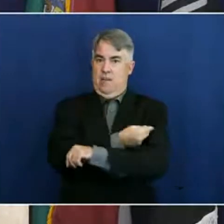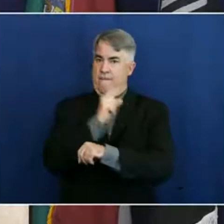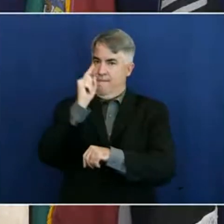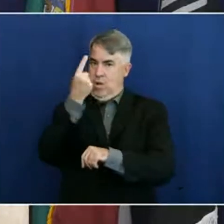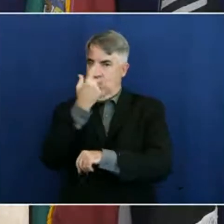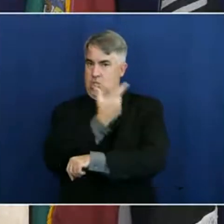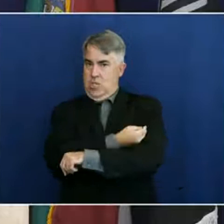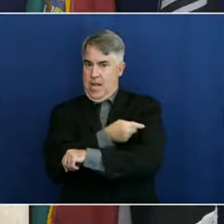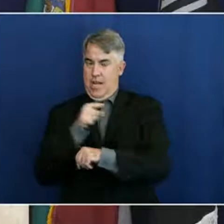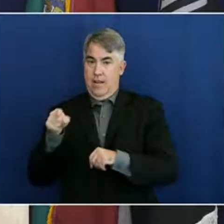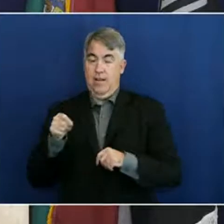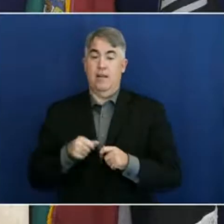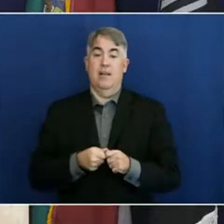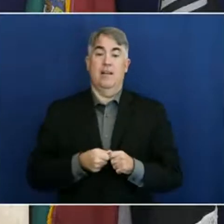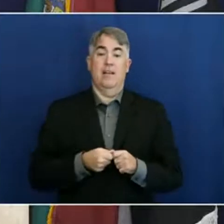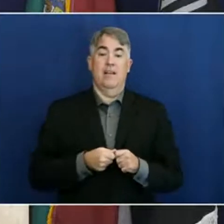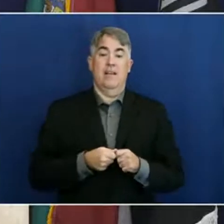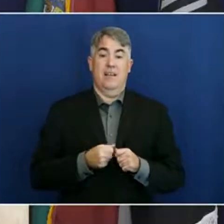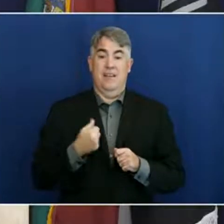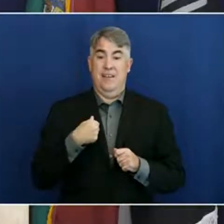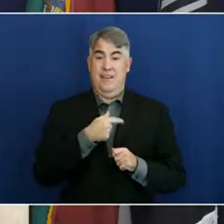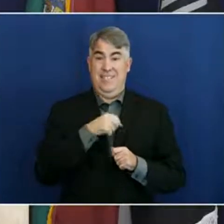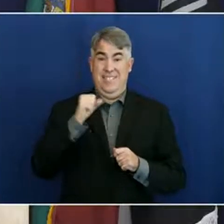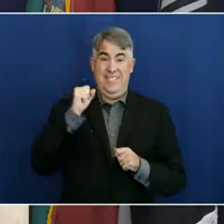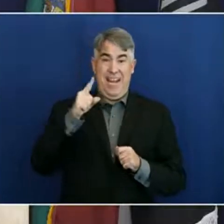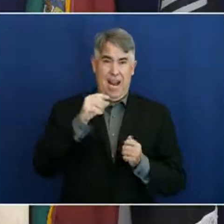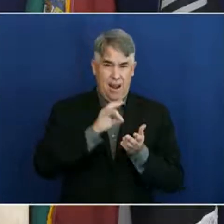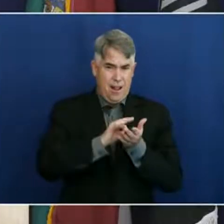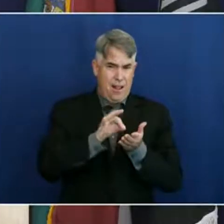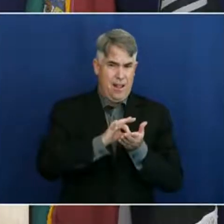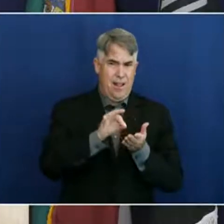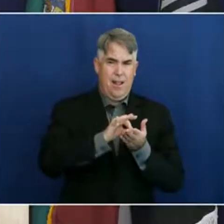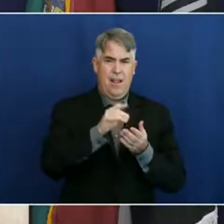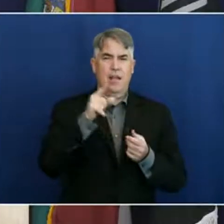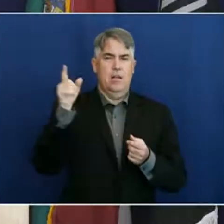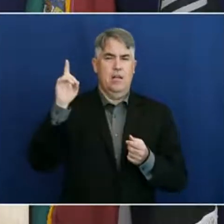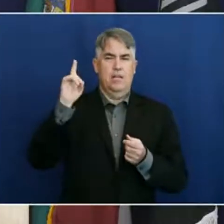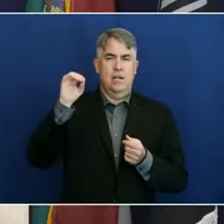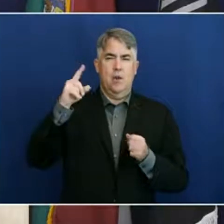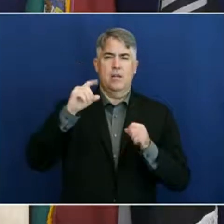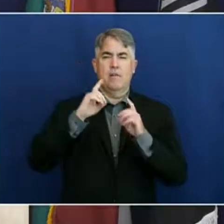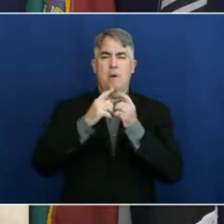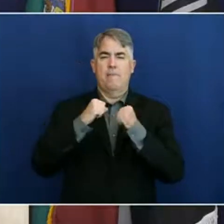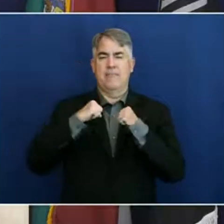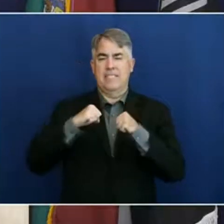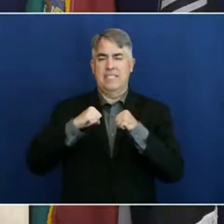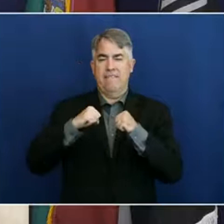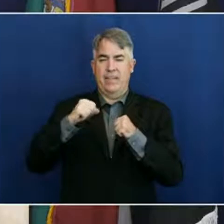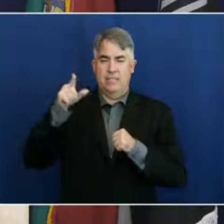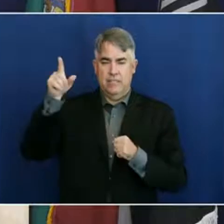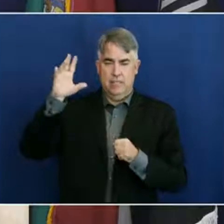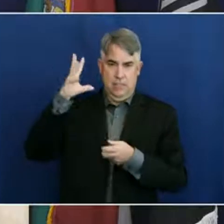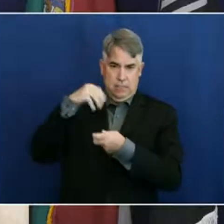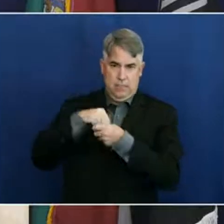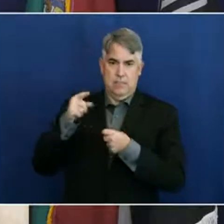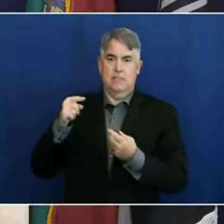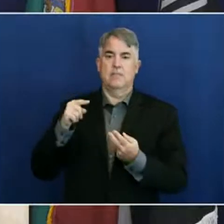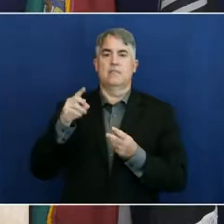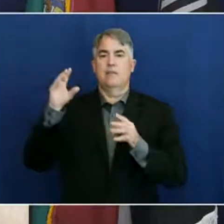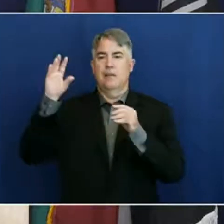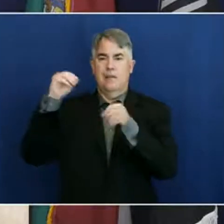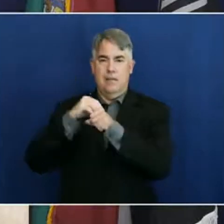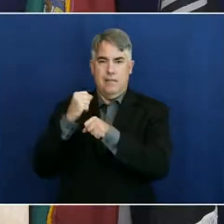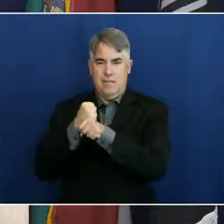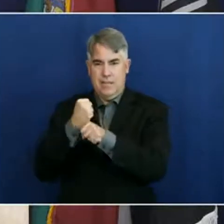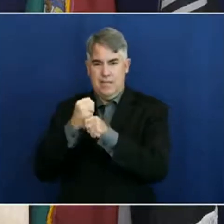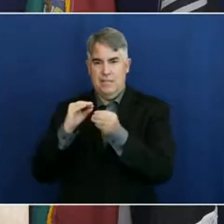did get the Department of Defense numbers, and we have been able to incorporate in their first dose and fully vaccinated numbers,